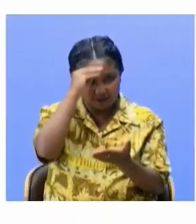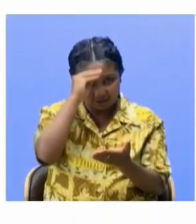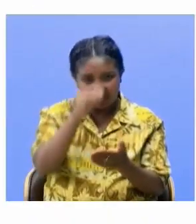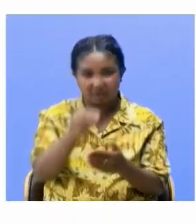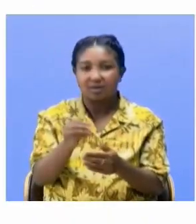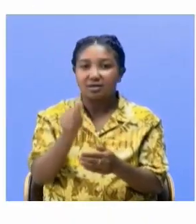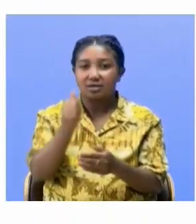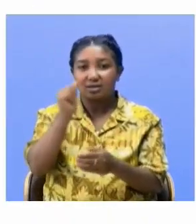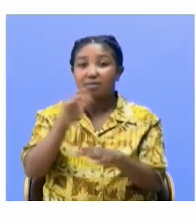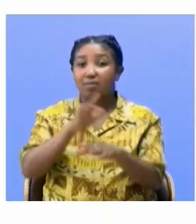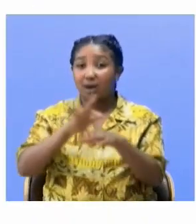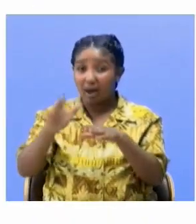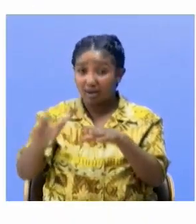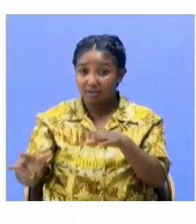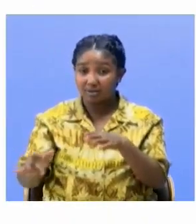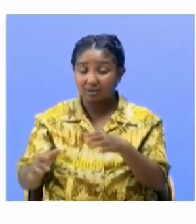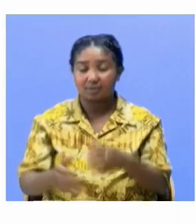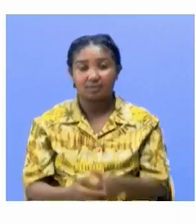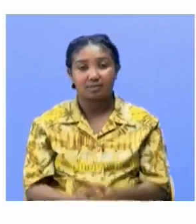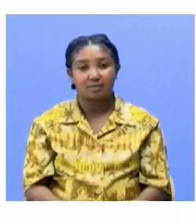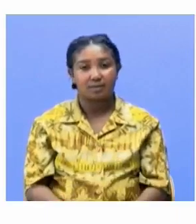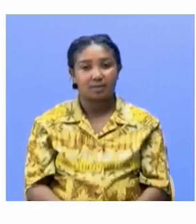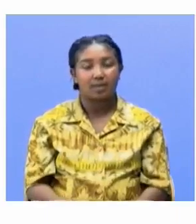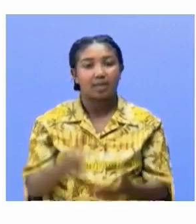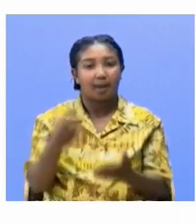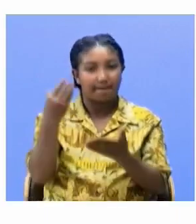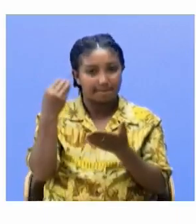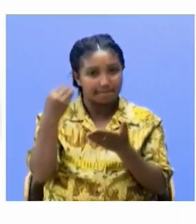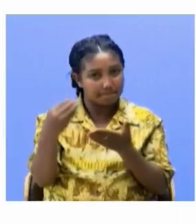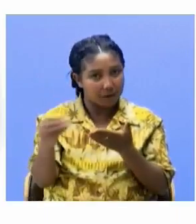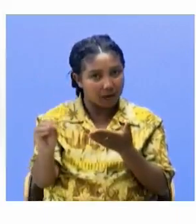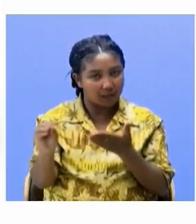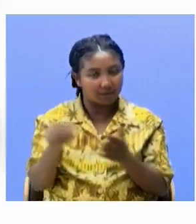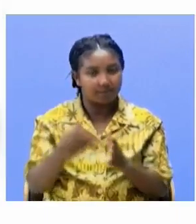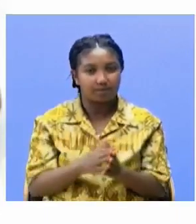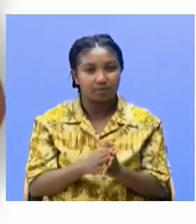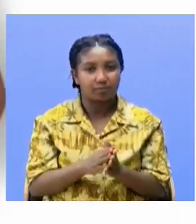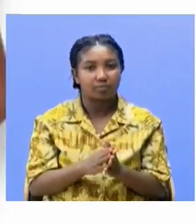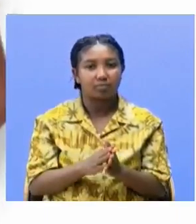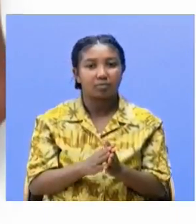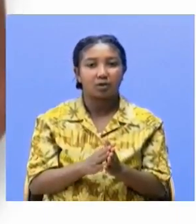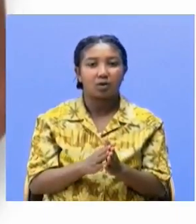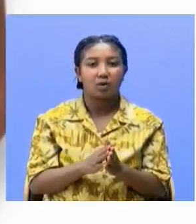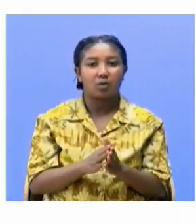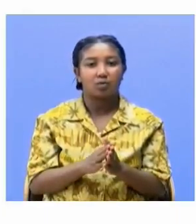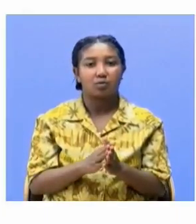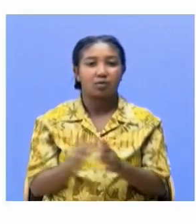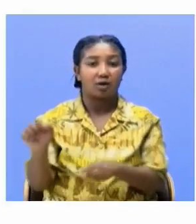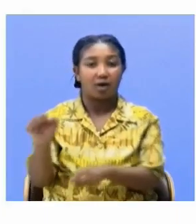blank, then buy a car.